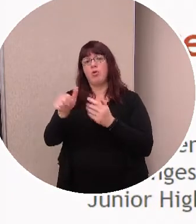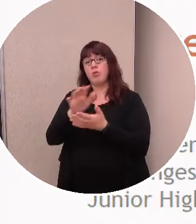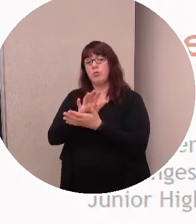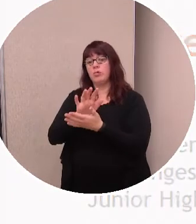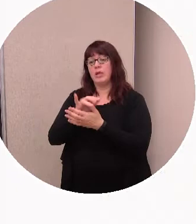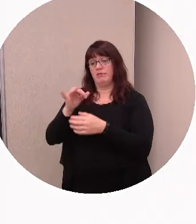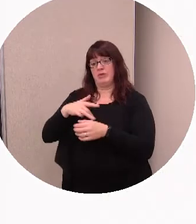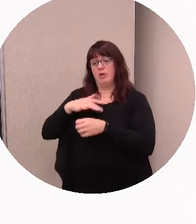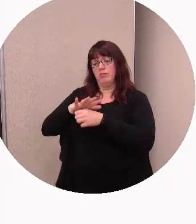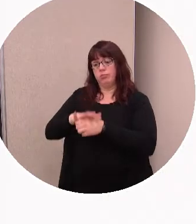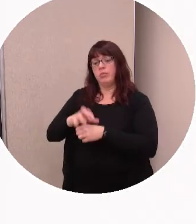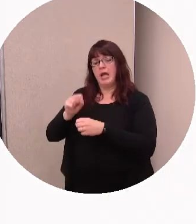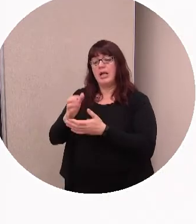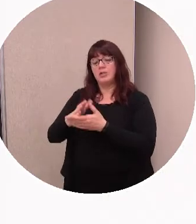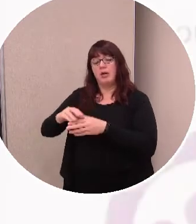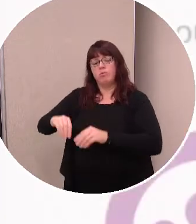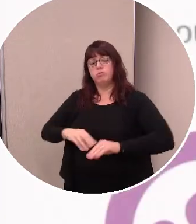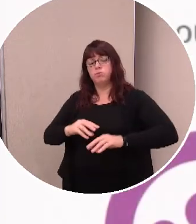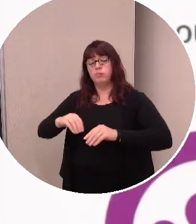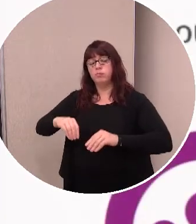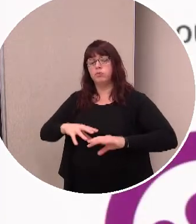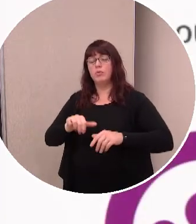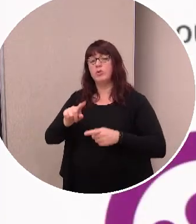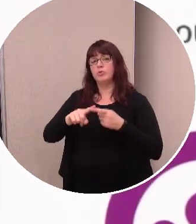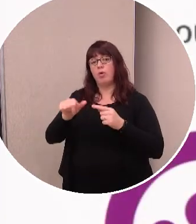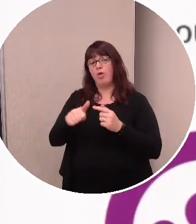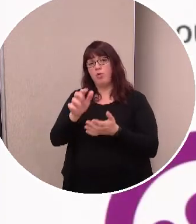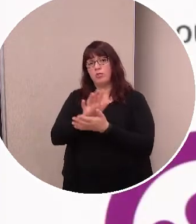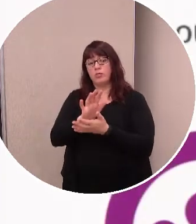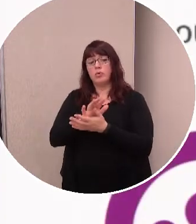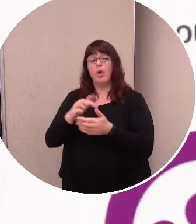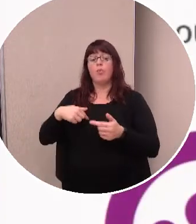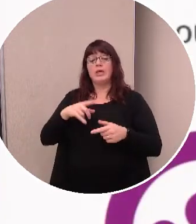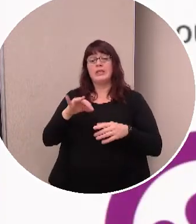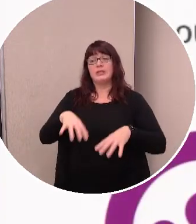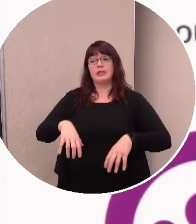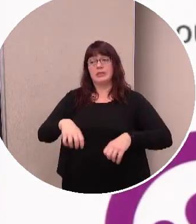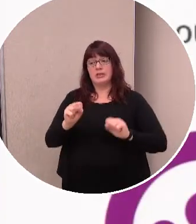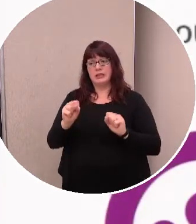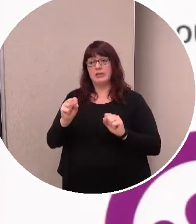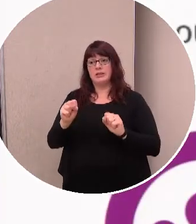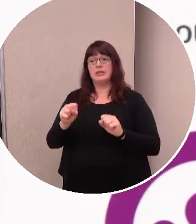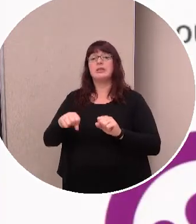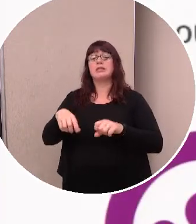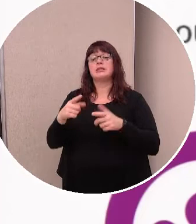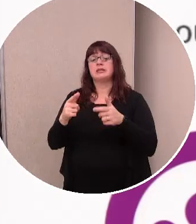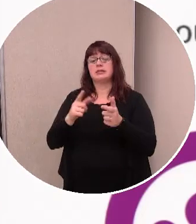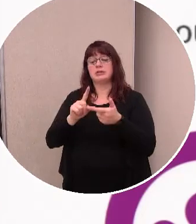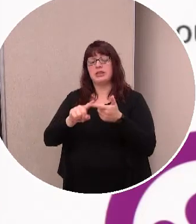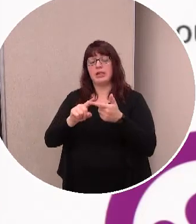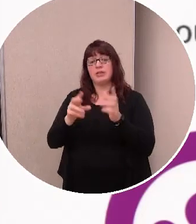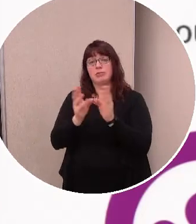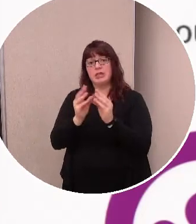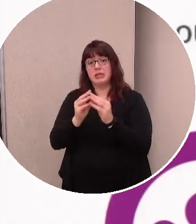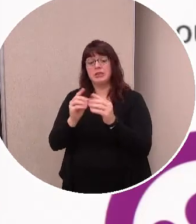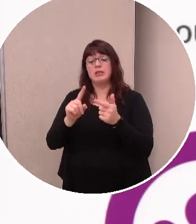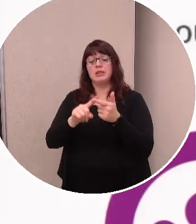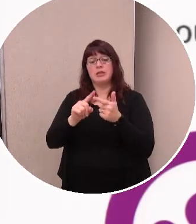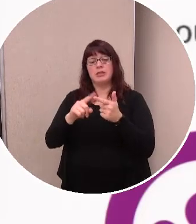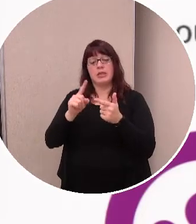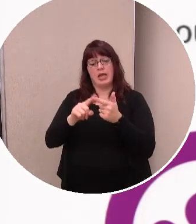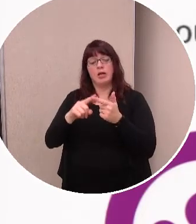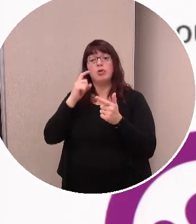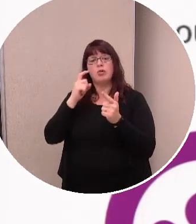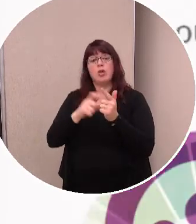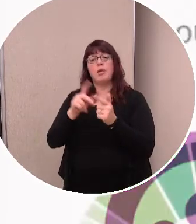schools. We did a second round of consultation. You'll notice less participation in this consultation, but